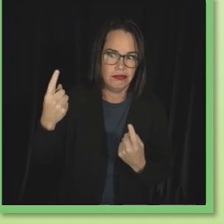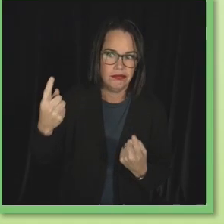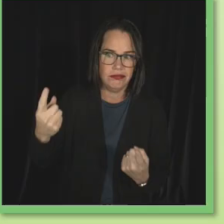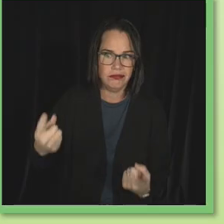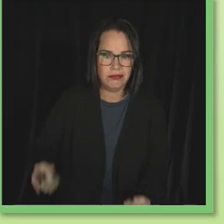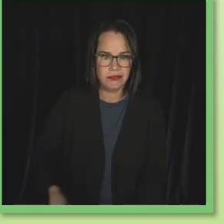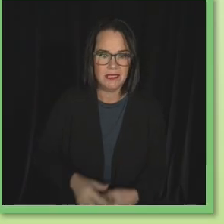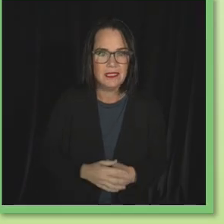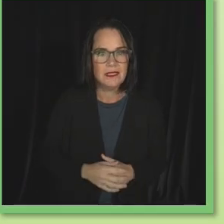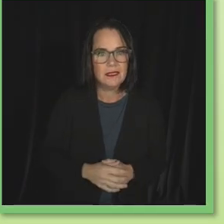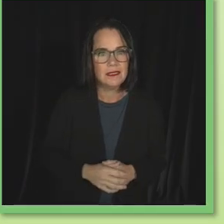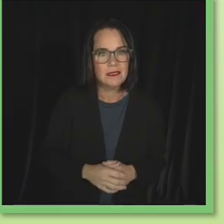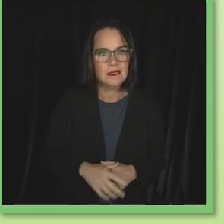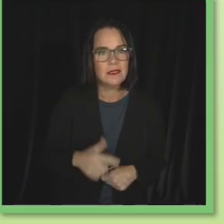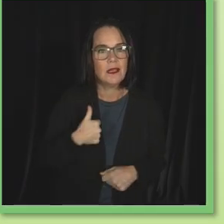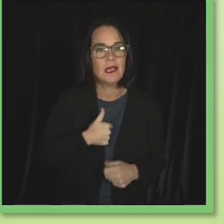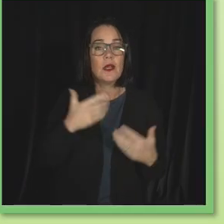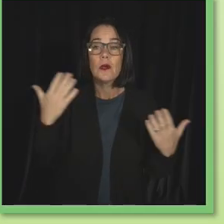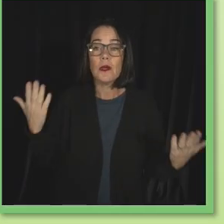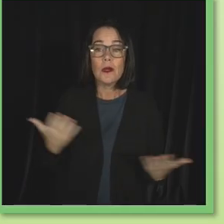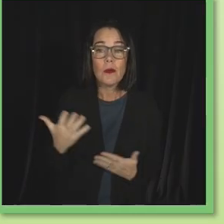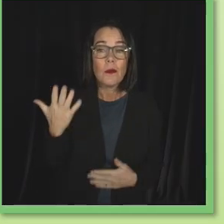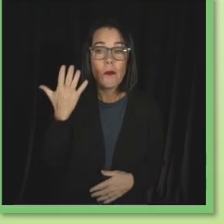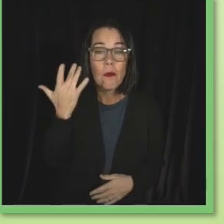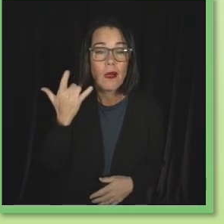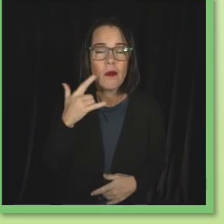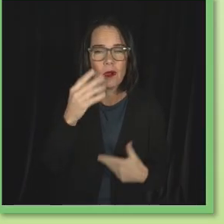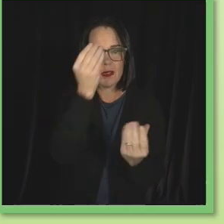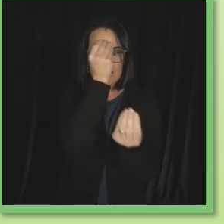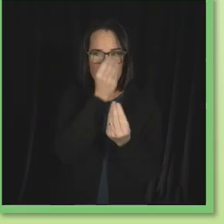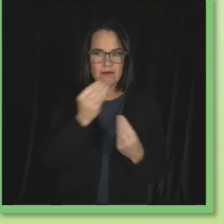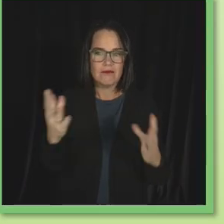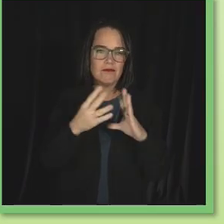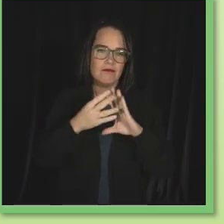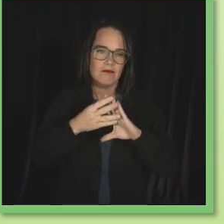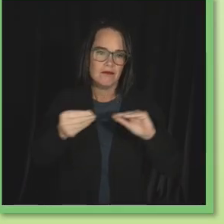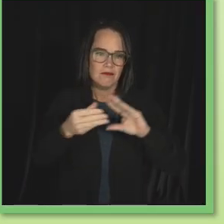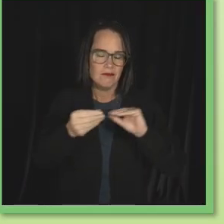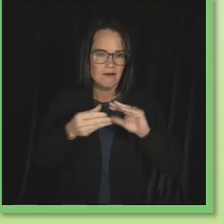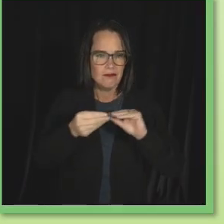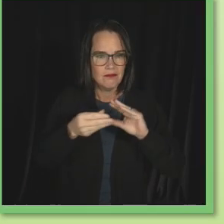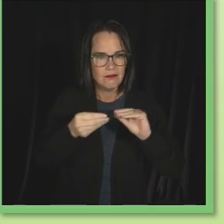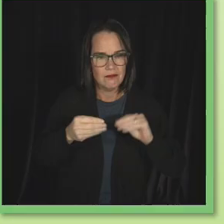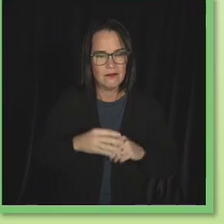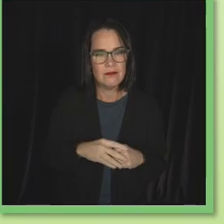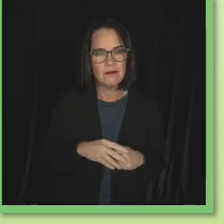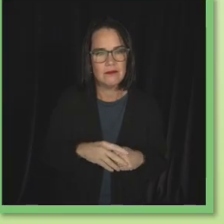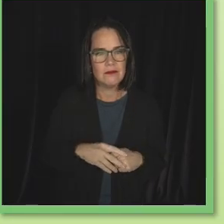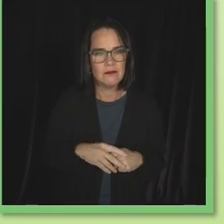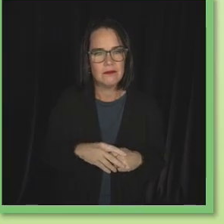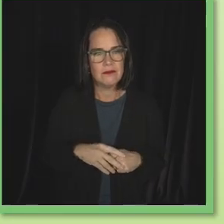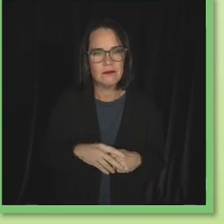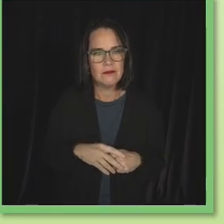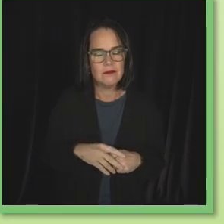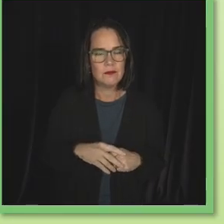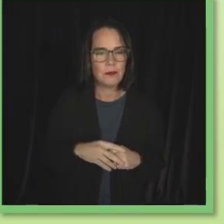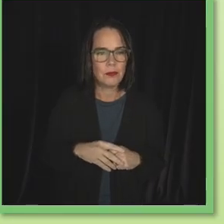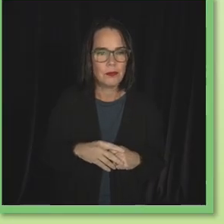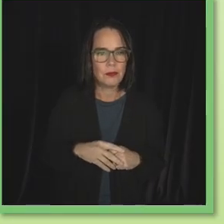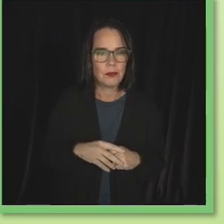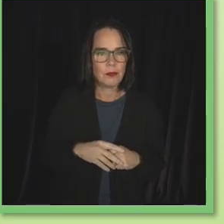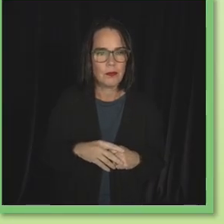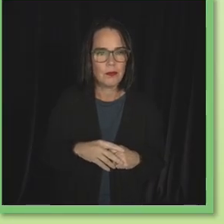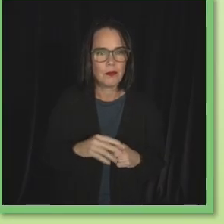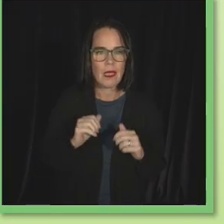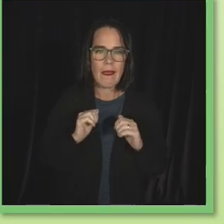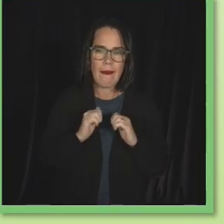Well, we are here because we want to share a story. The story of how this community was